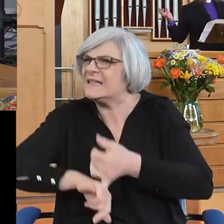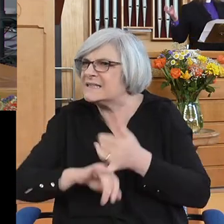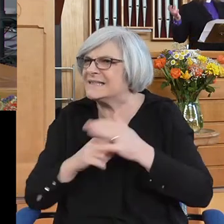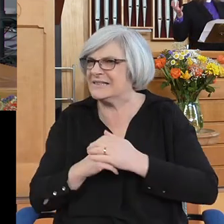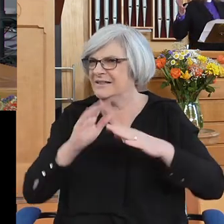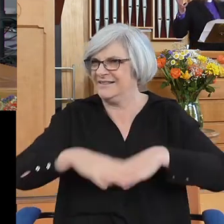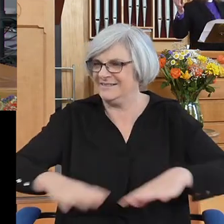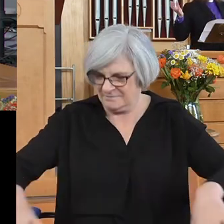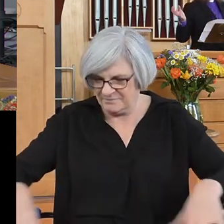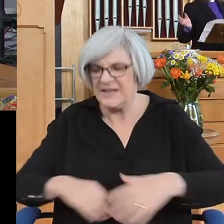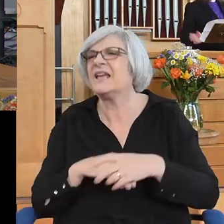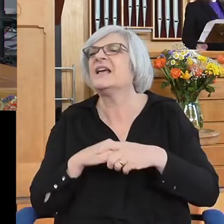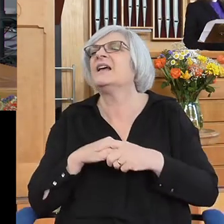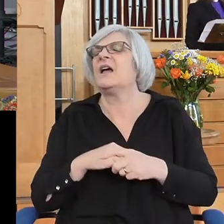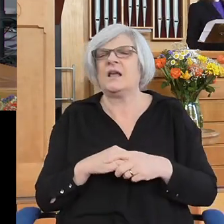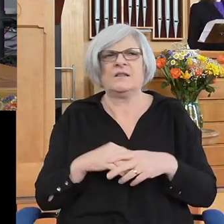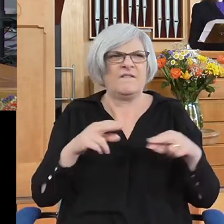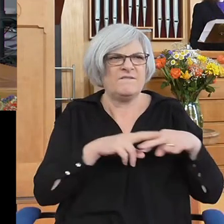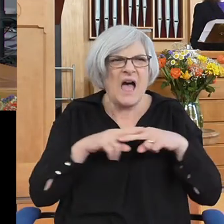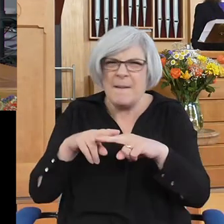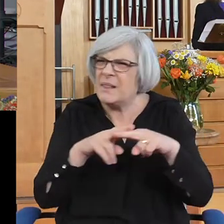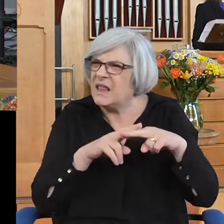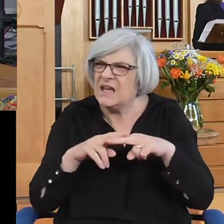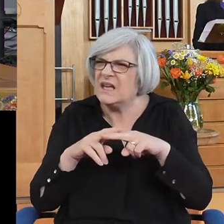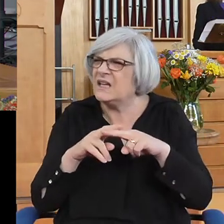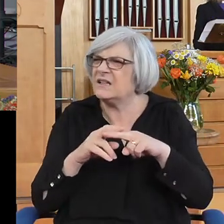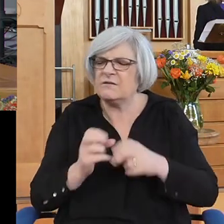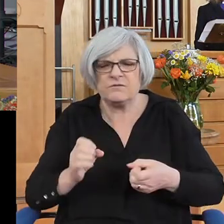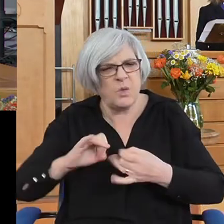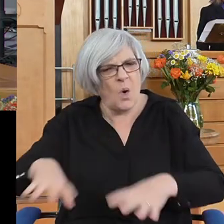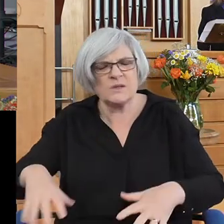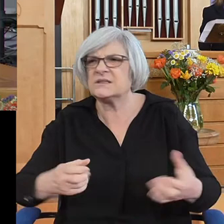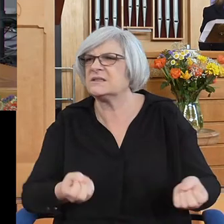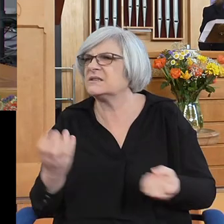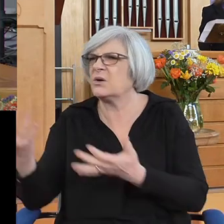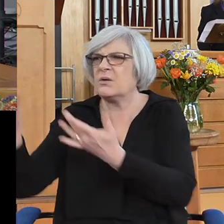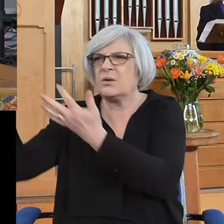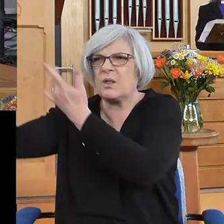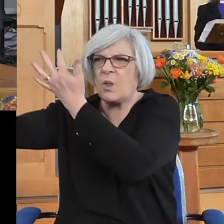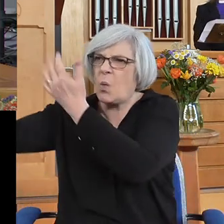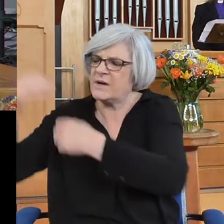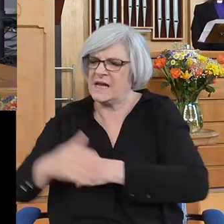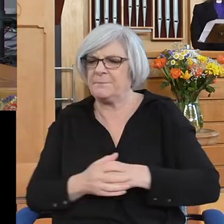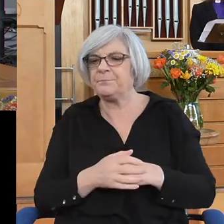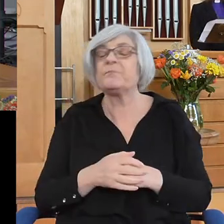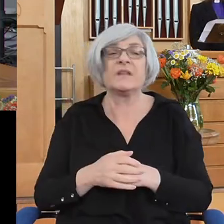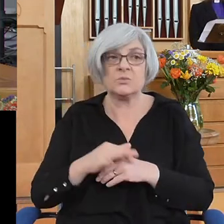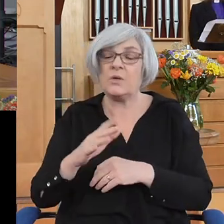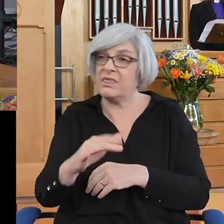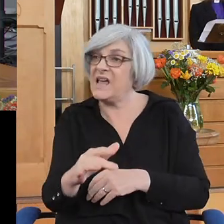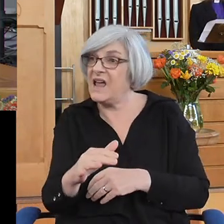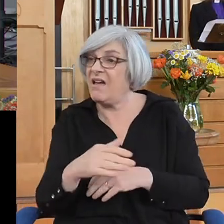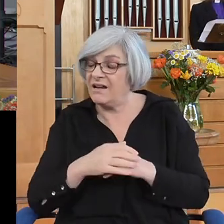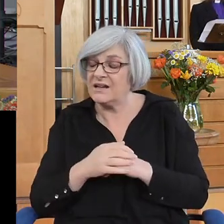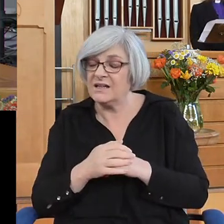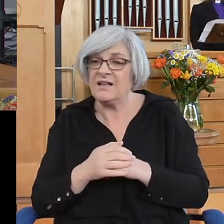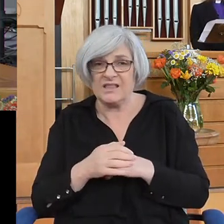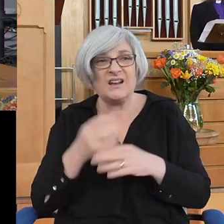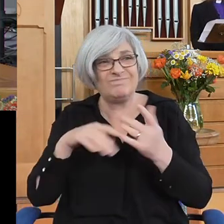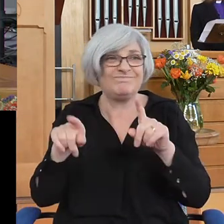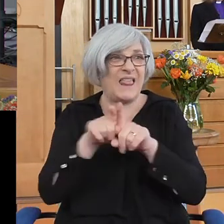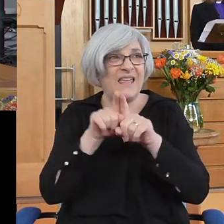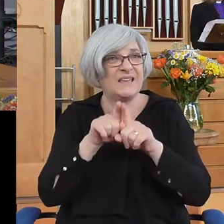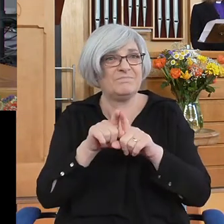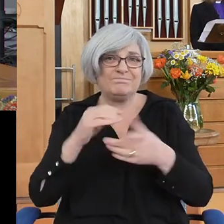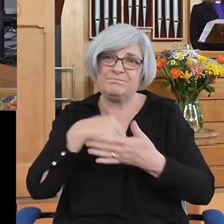members of the family gone to glory. Yes, so we all do that. And they're there and part of the furniture, but